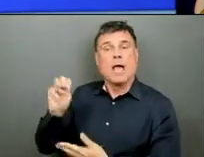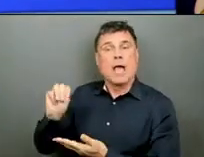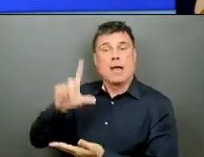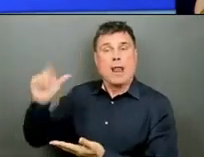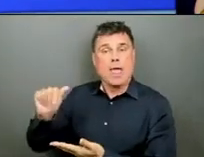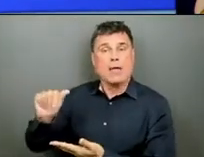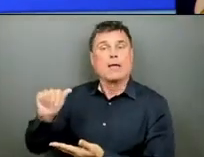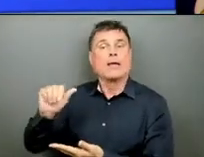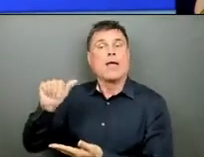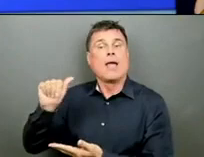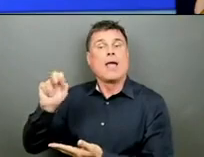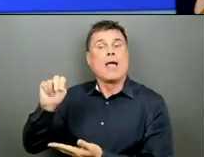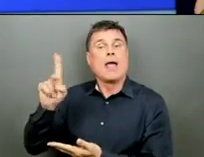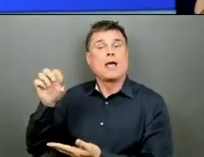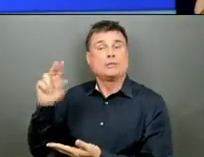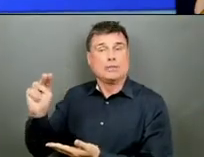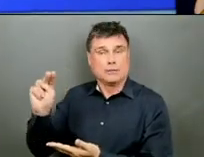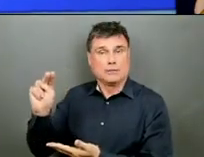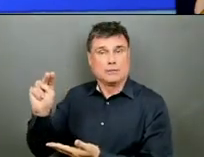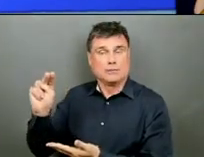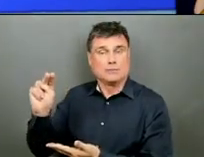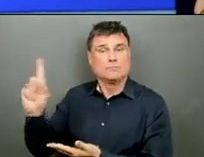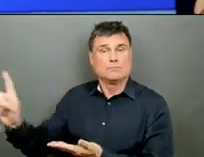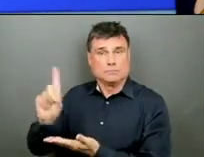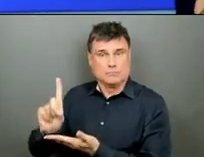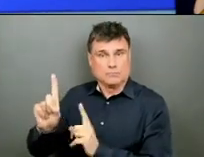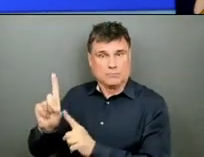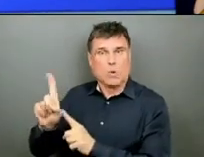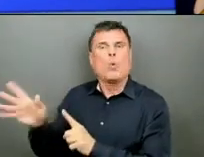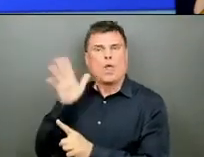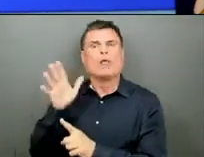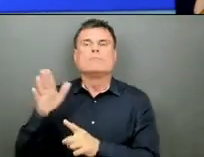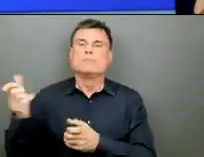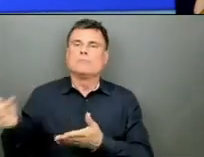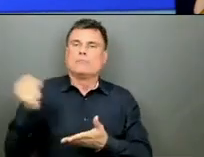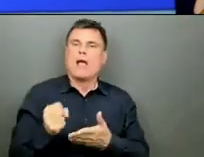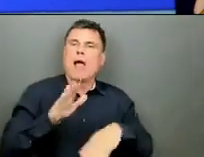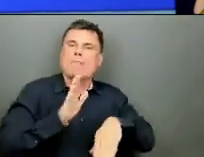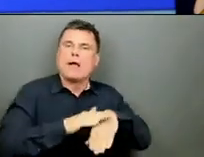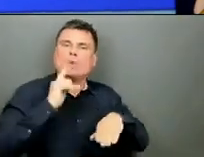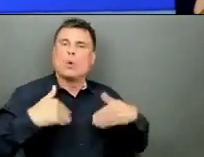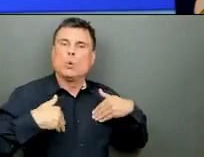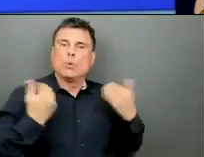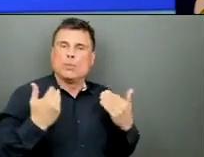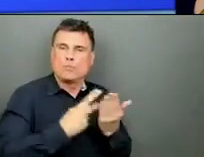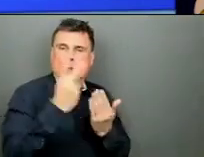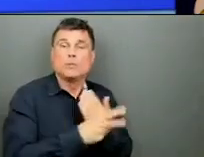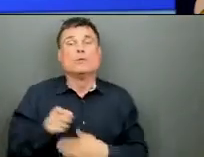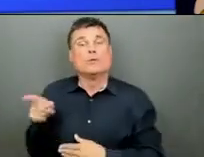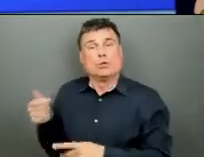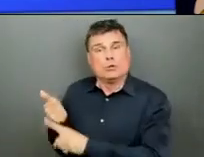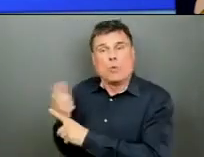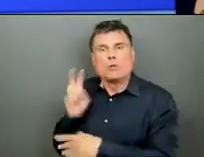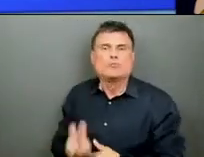to be the Premier's advisor on youth. That means Brittny will be able to go across the province, engaging with young people, bringing back their